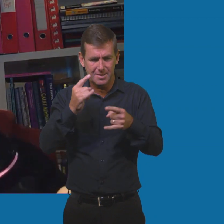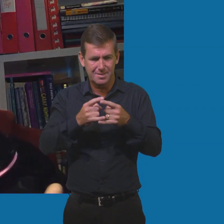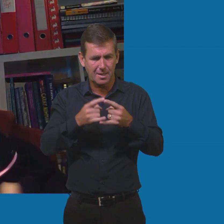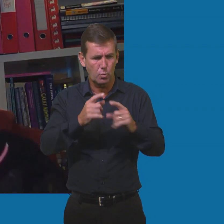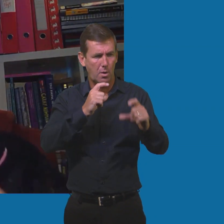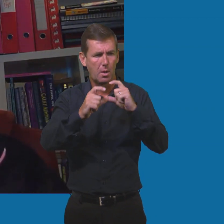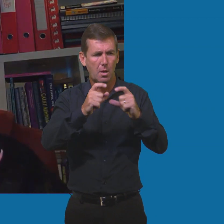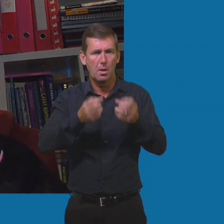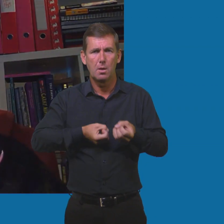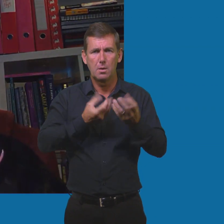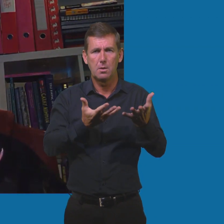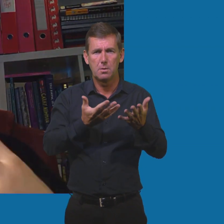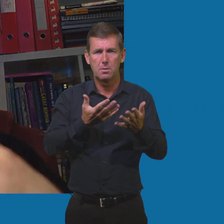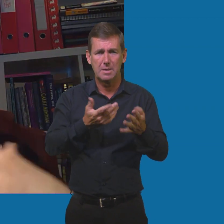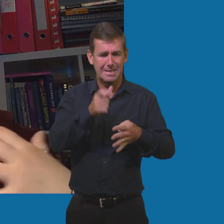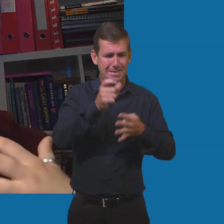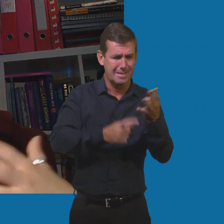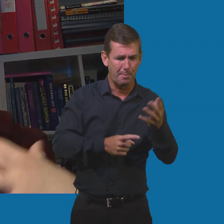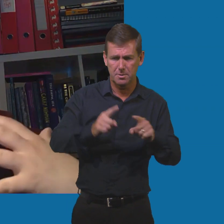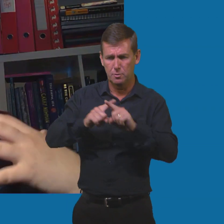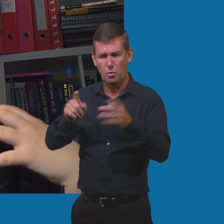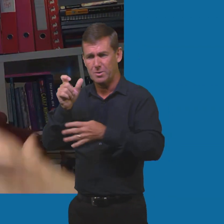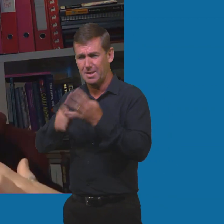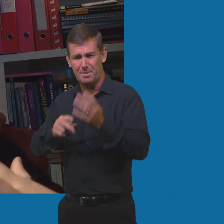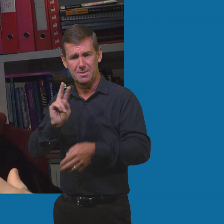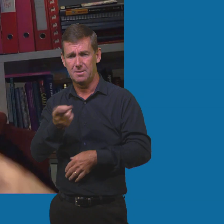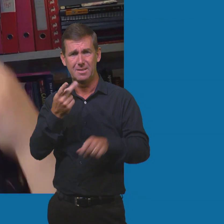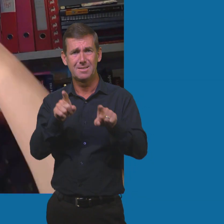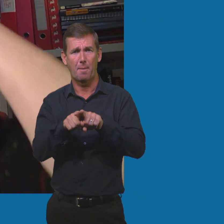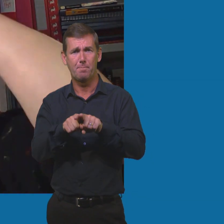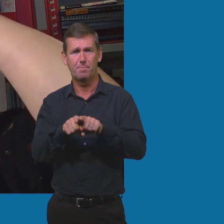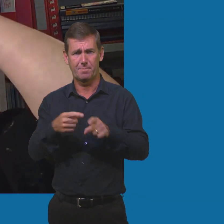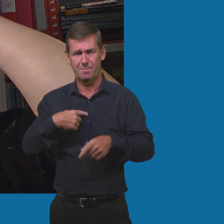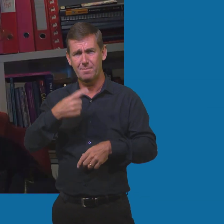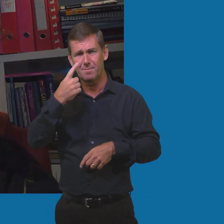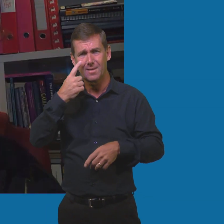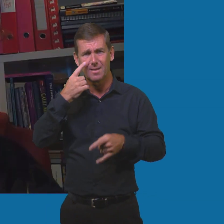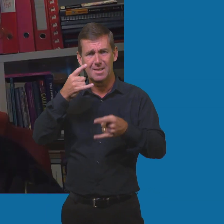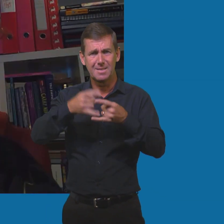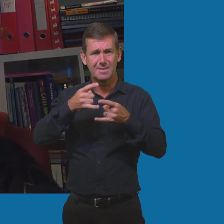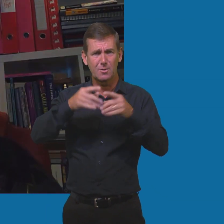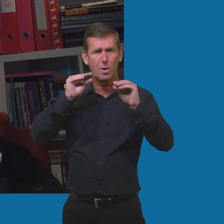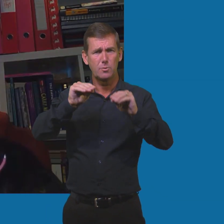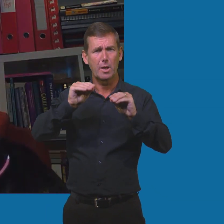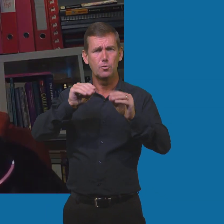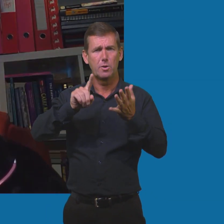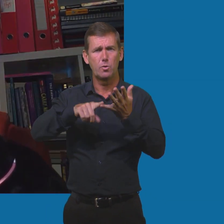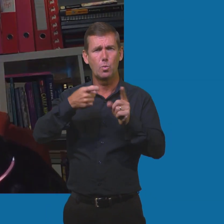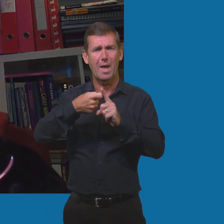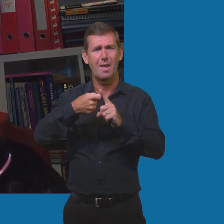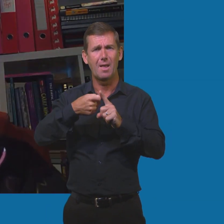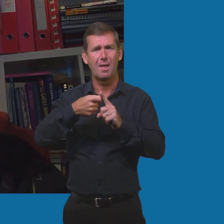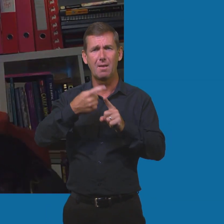you're disabled, that's a problem. And this is why I spend so much time looking at like sexual education in the UK. A relationship should always